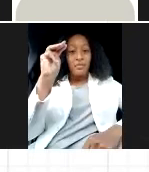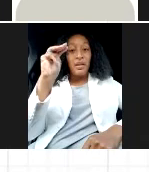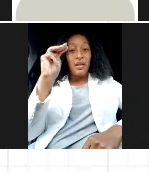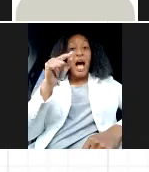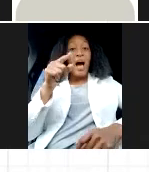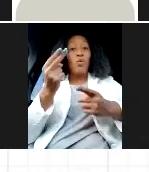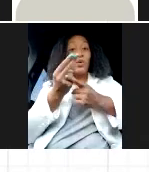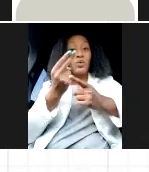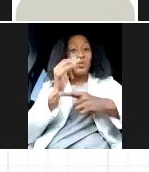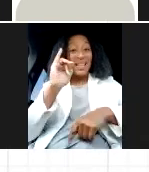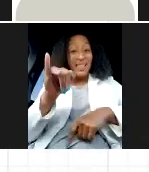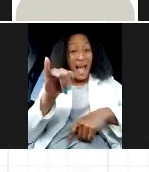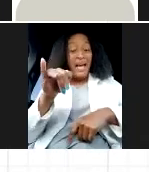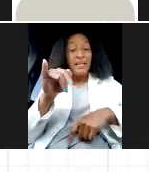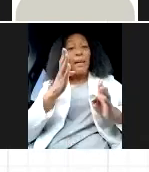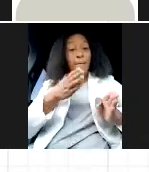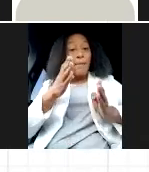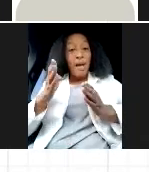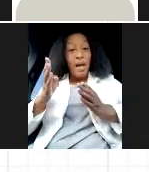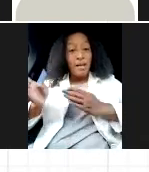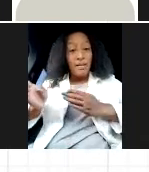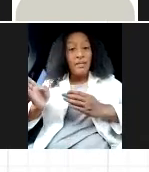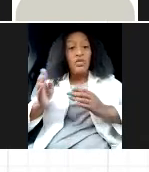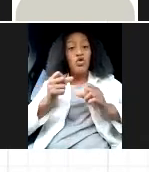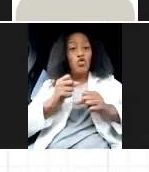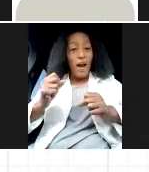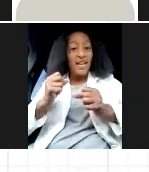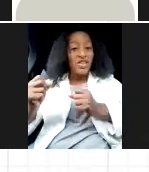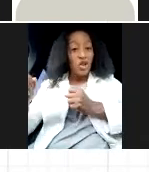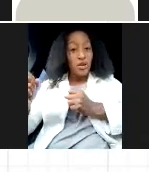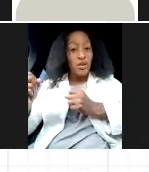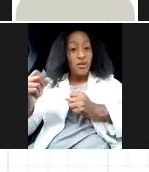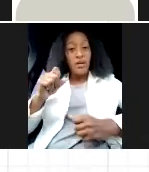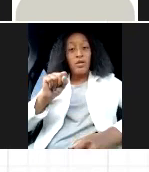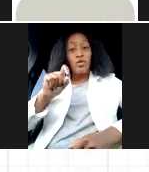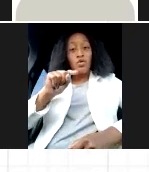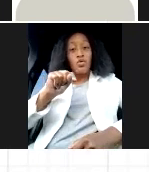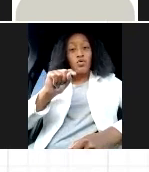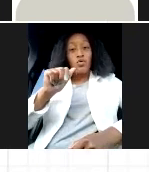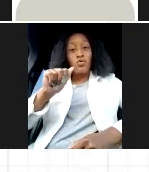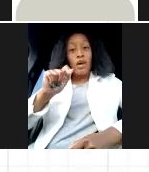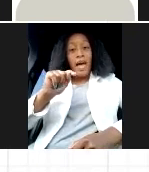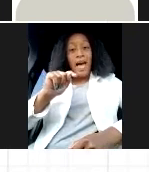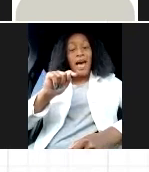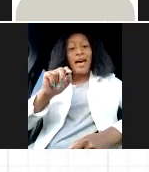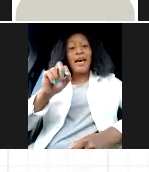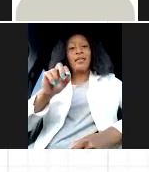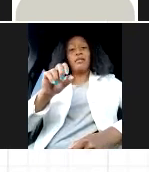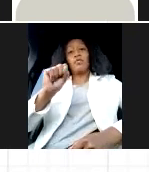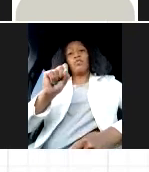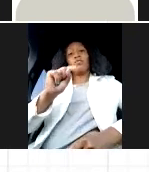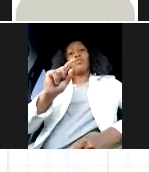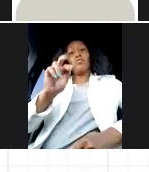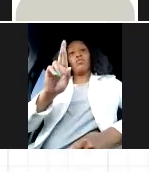course as a way of making the math much simpler. You know, I talked about Monday the idea of